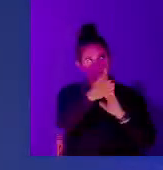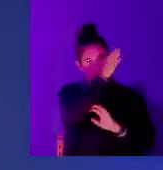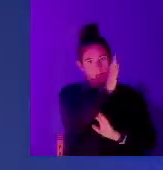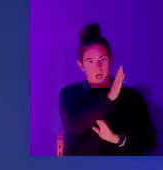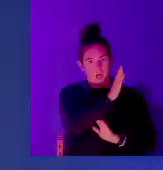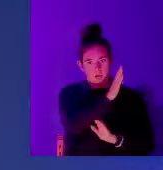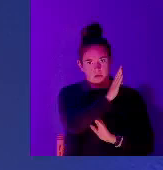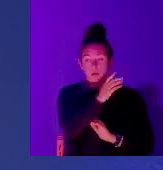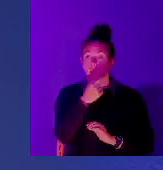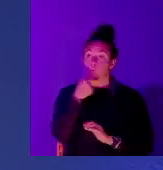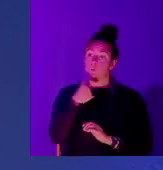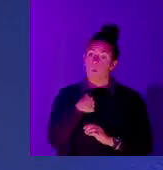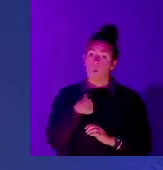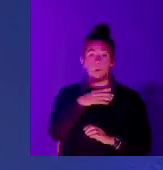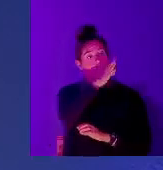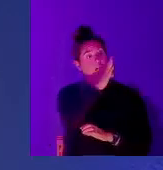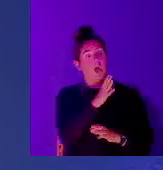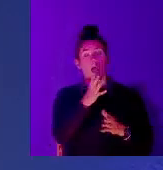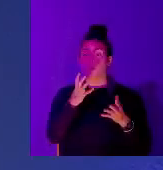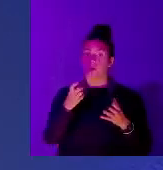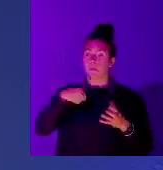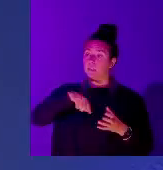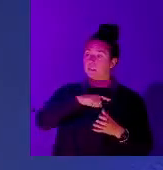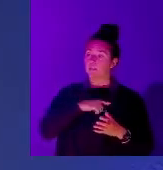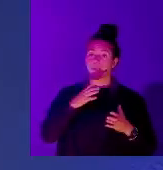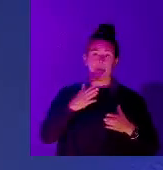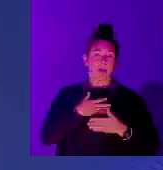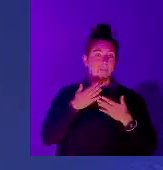happy, healthy, and wealthy.